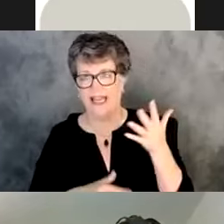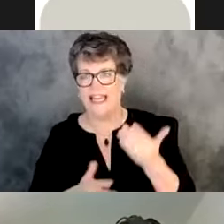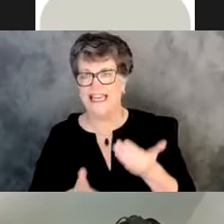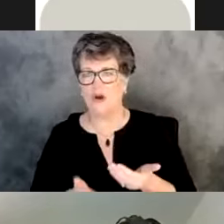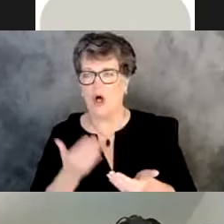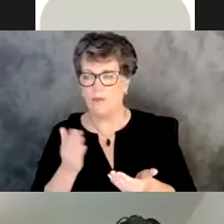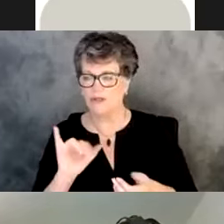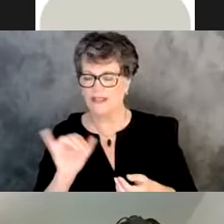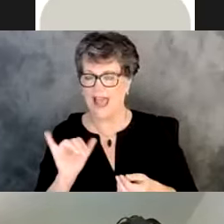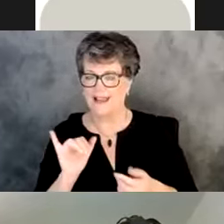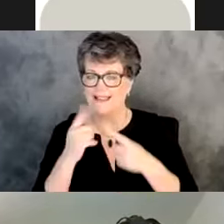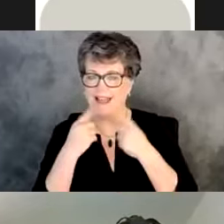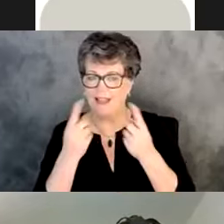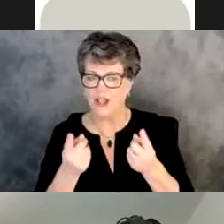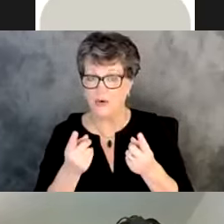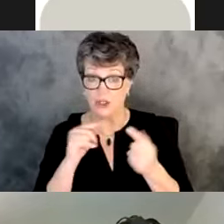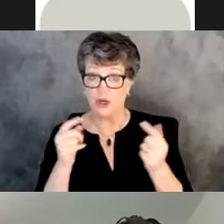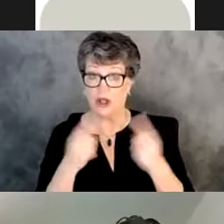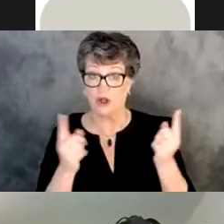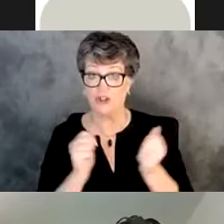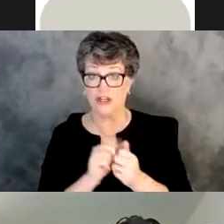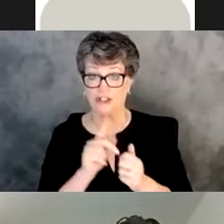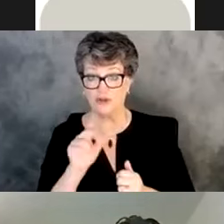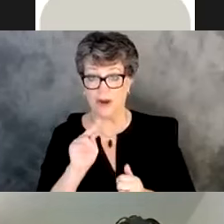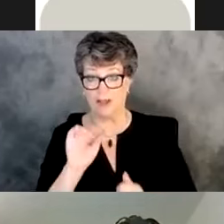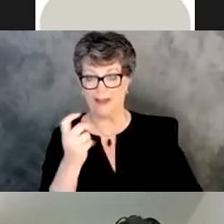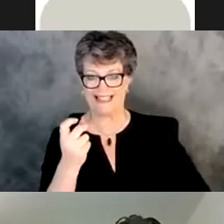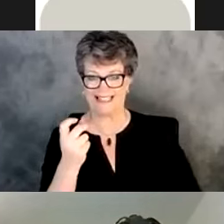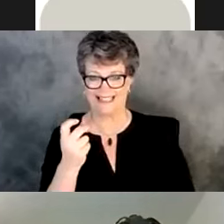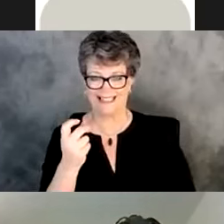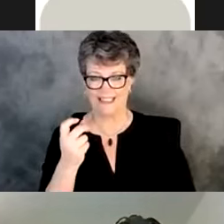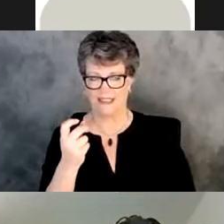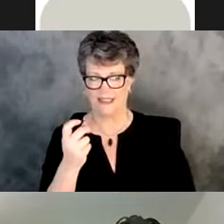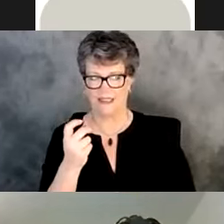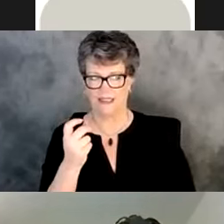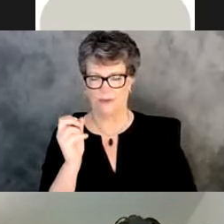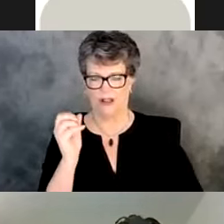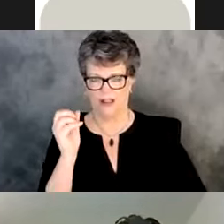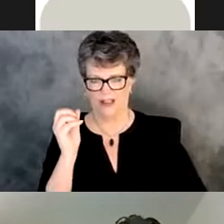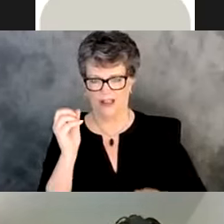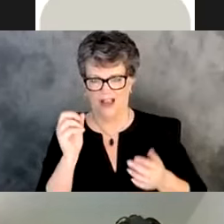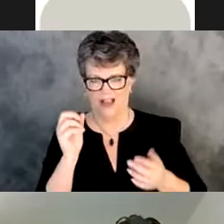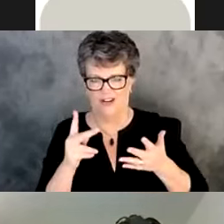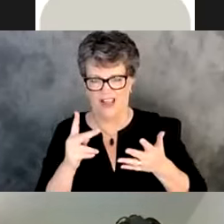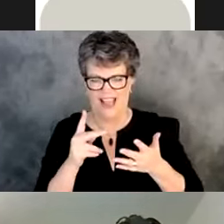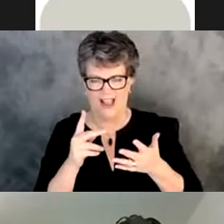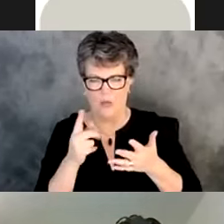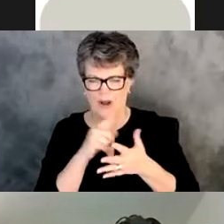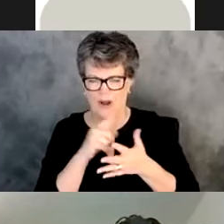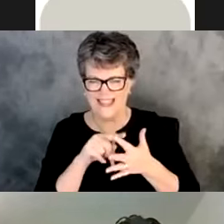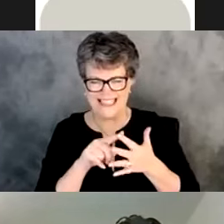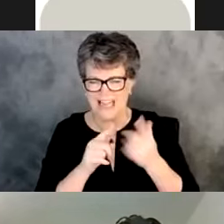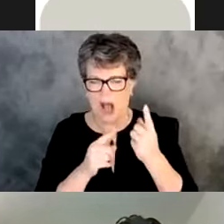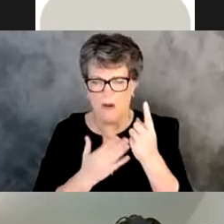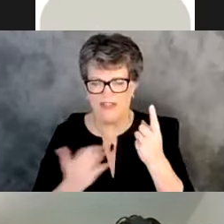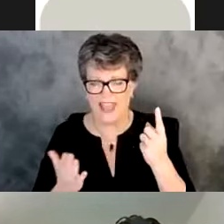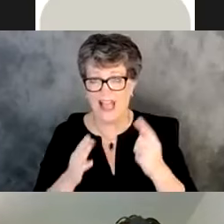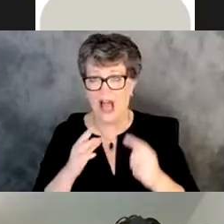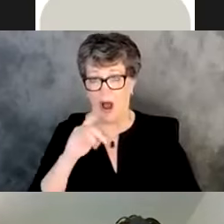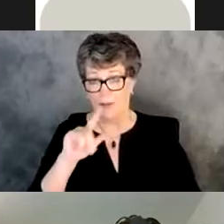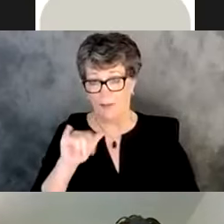like telling you that you're allergic to trail mix. And you're like, okay, well, that's not one thing, right?